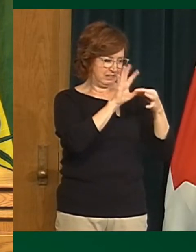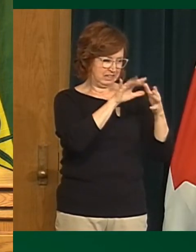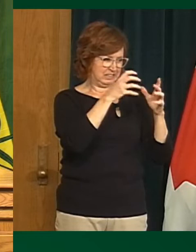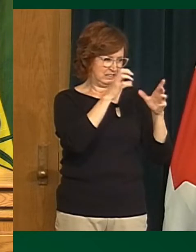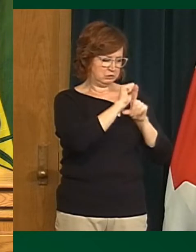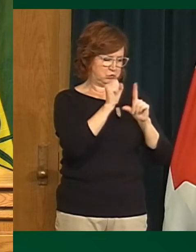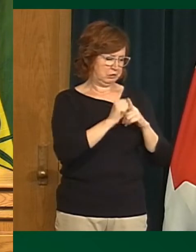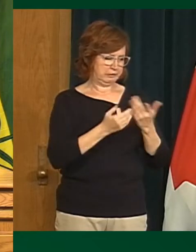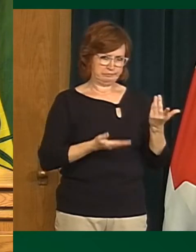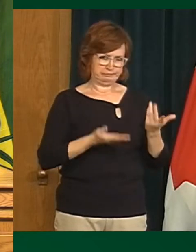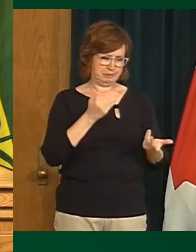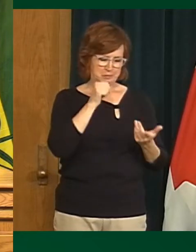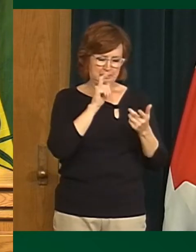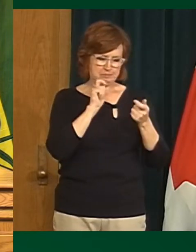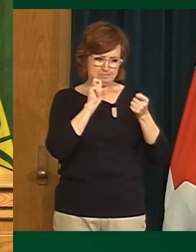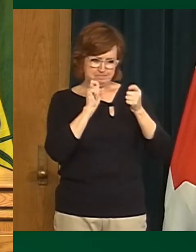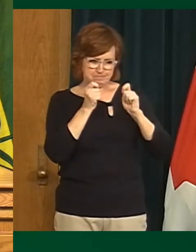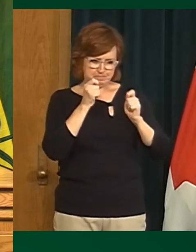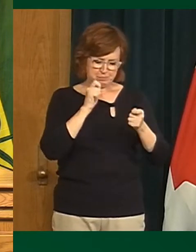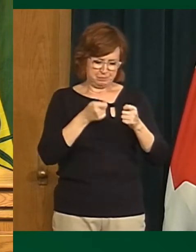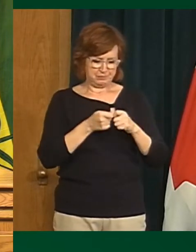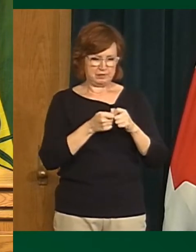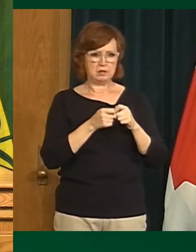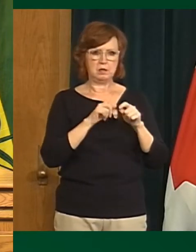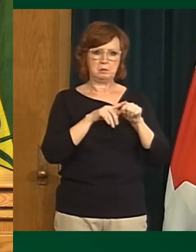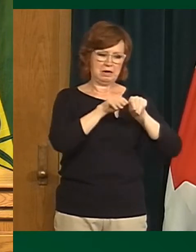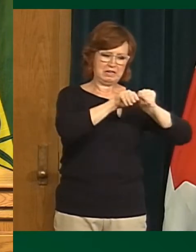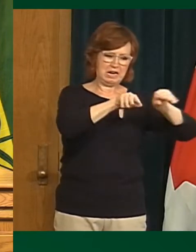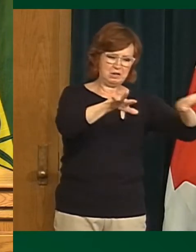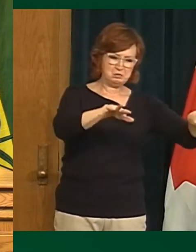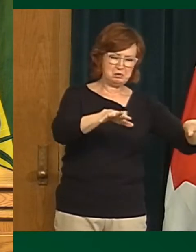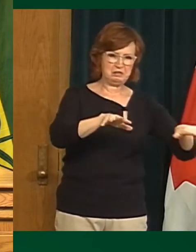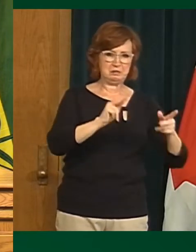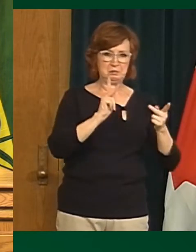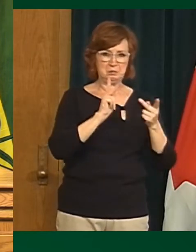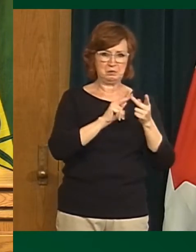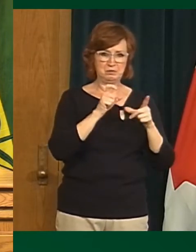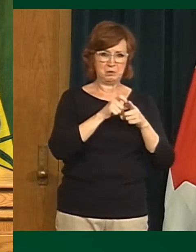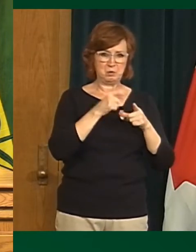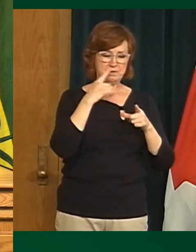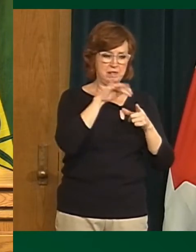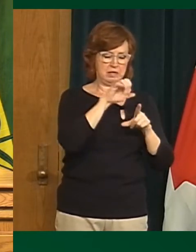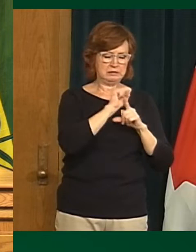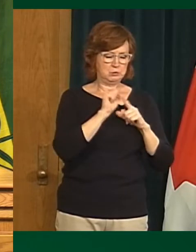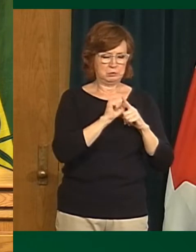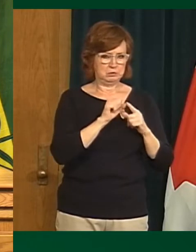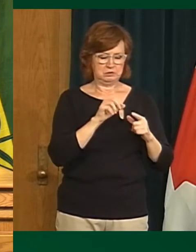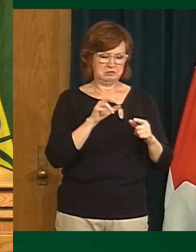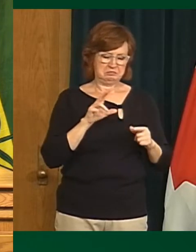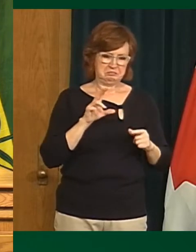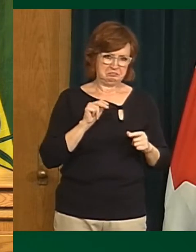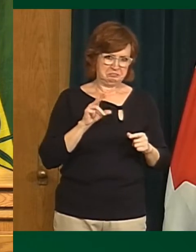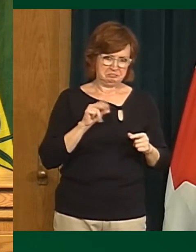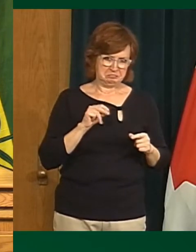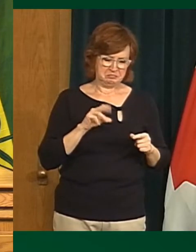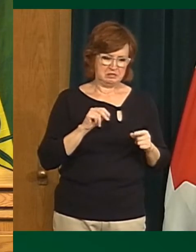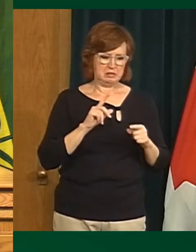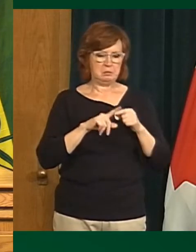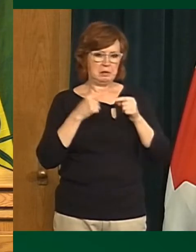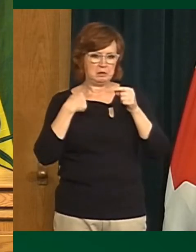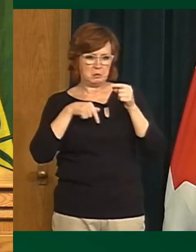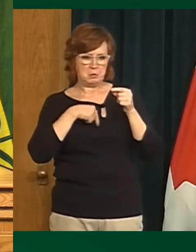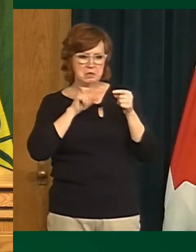for the public and for people whose loved ones are in that facility to know that there's a single case and